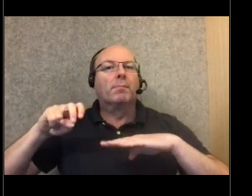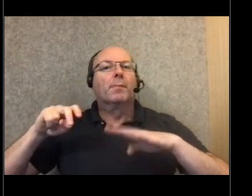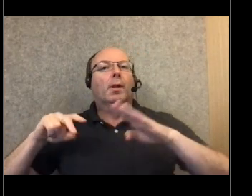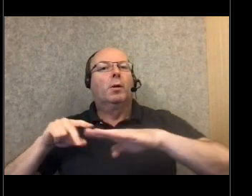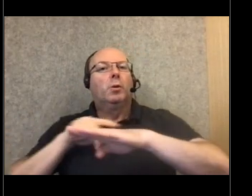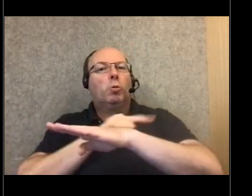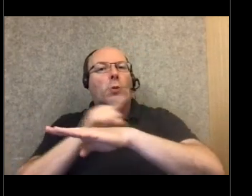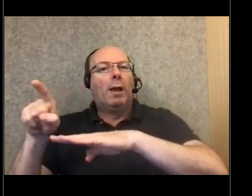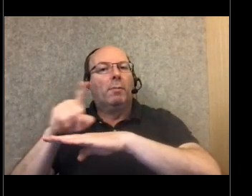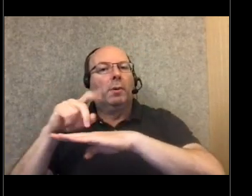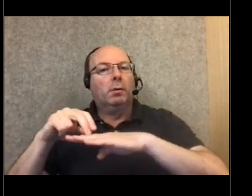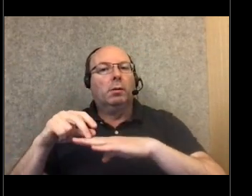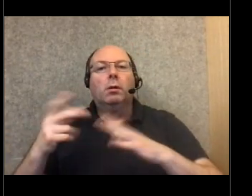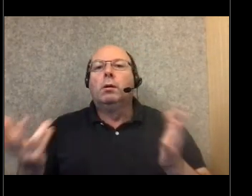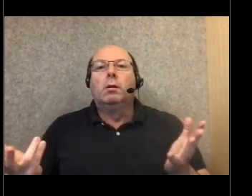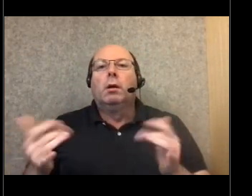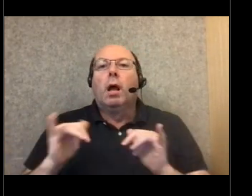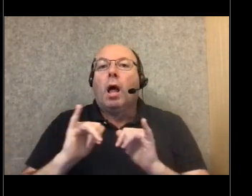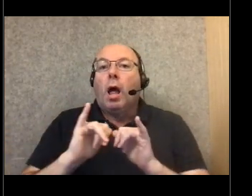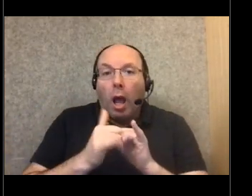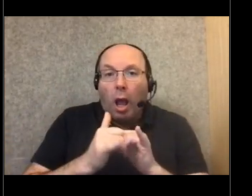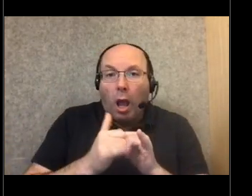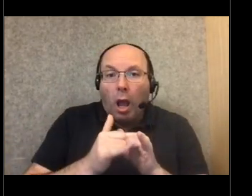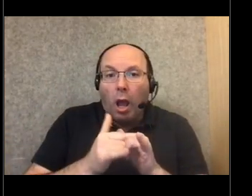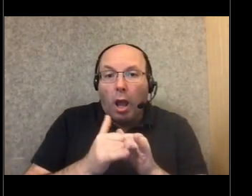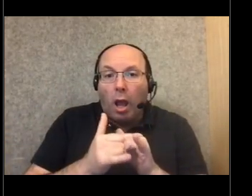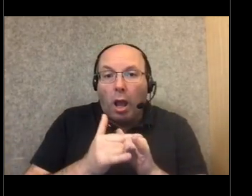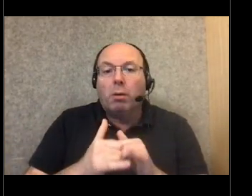be accomplished using